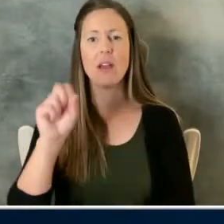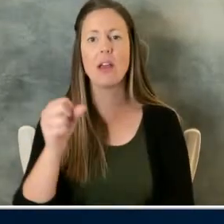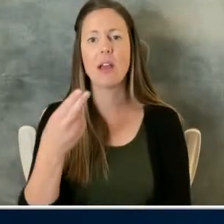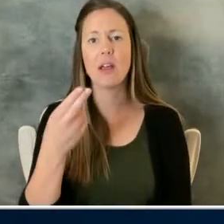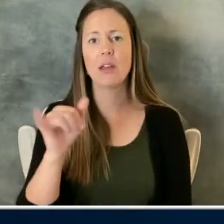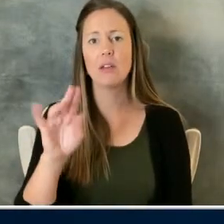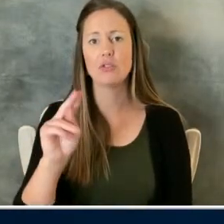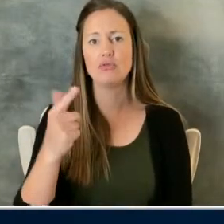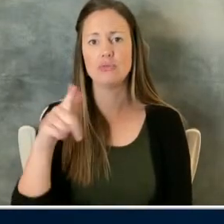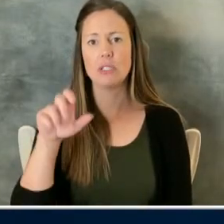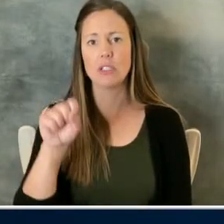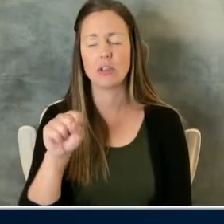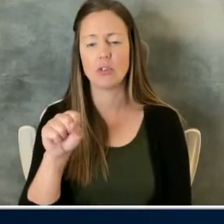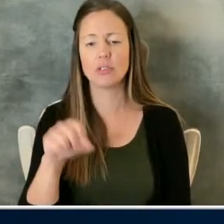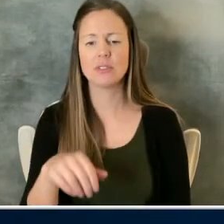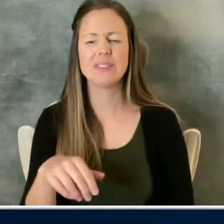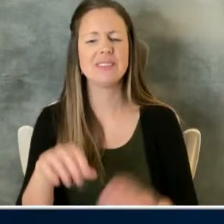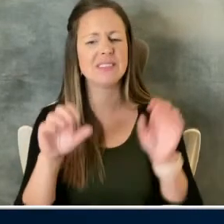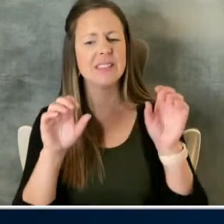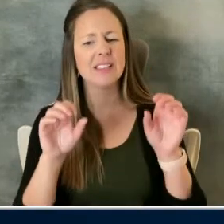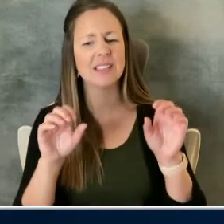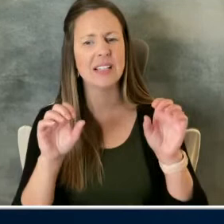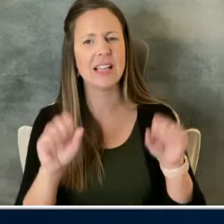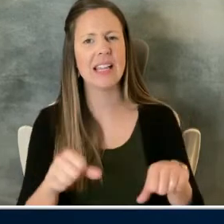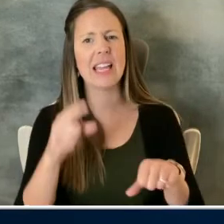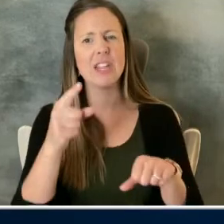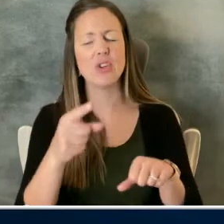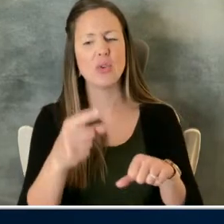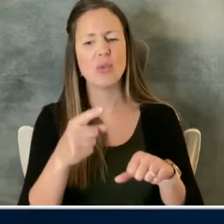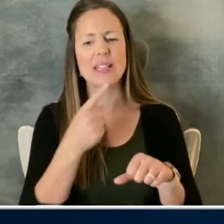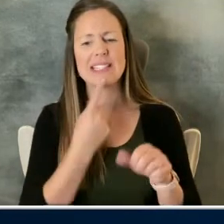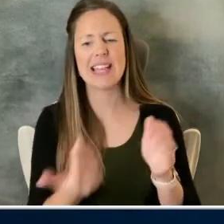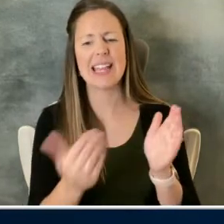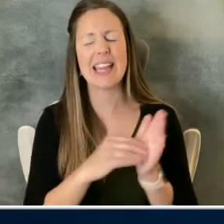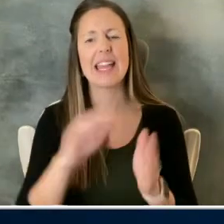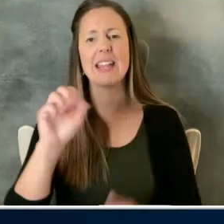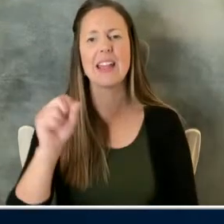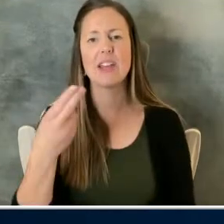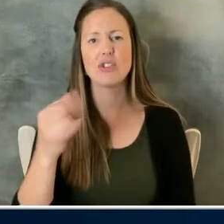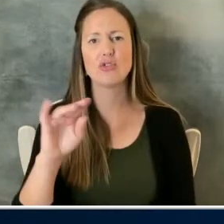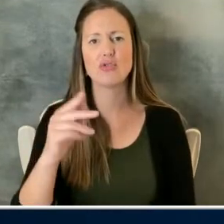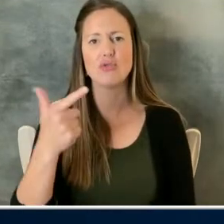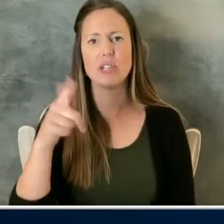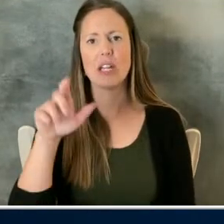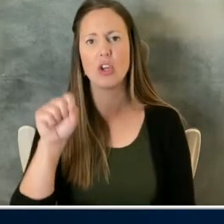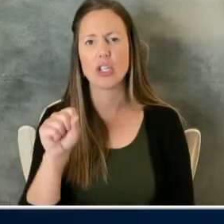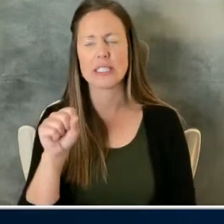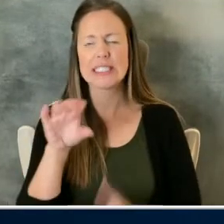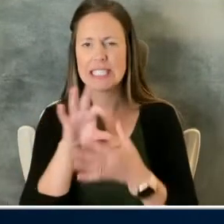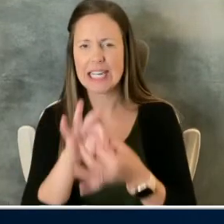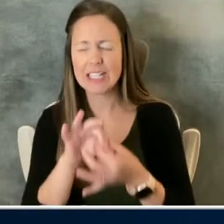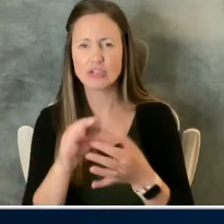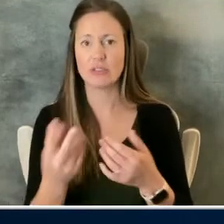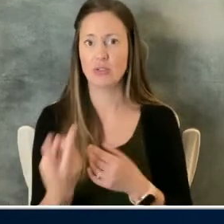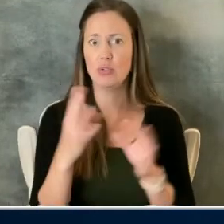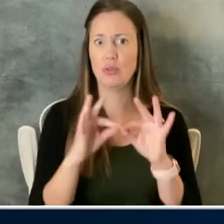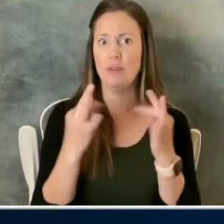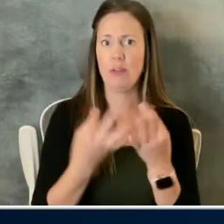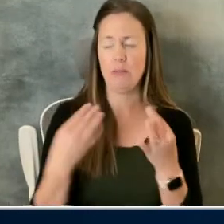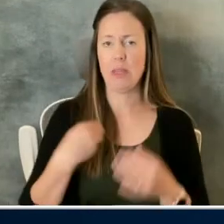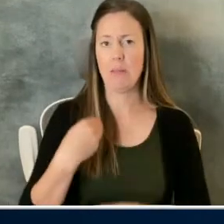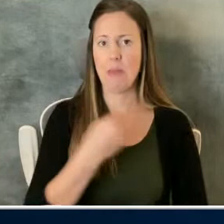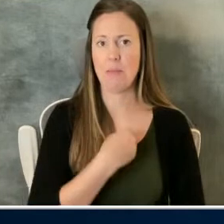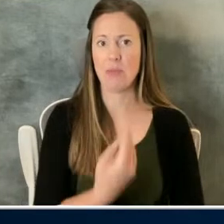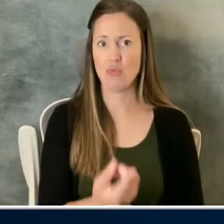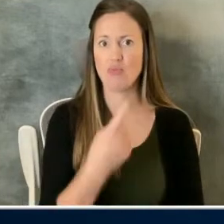please repeat the shingles connection, because she has 2 close family members that have just had shingles, one in their 40s, one in their 70s,